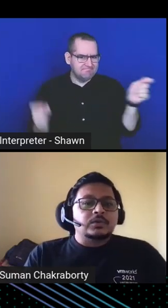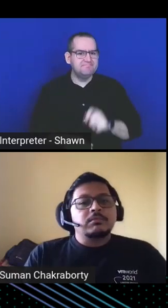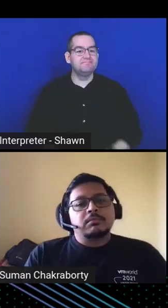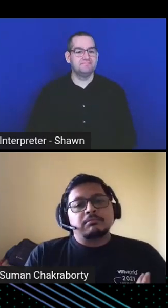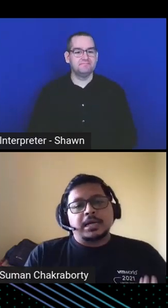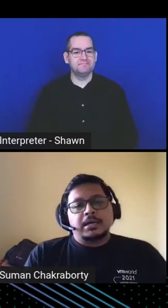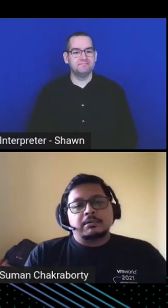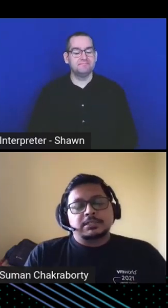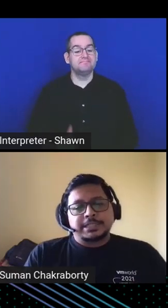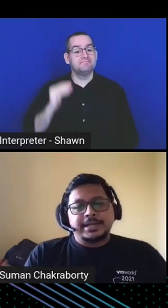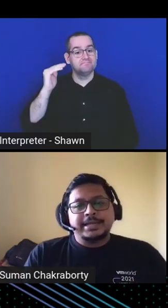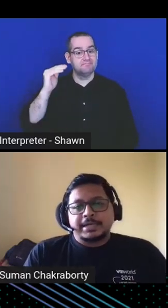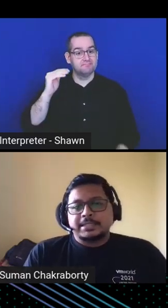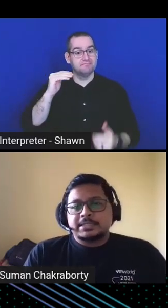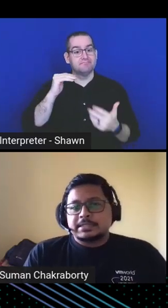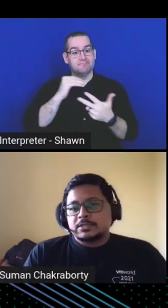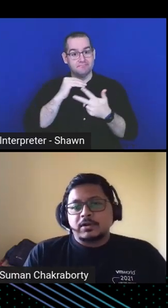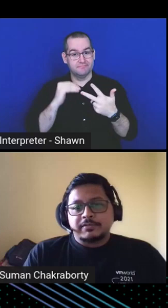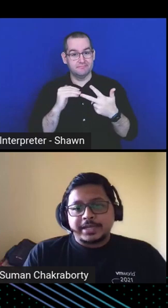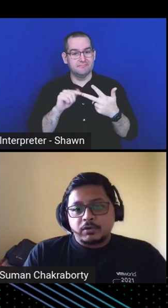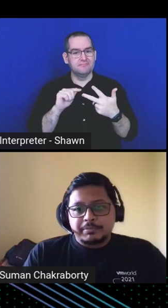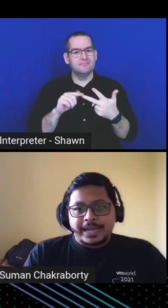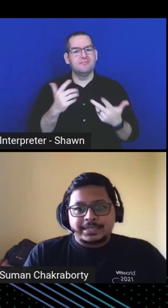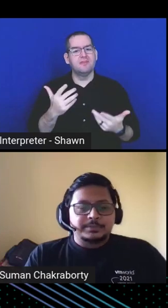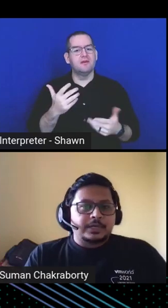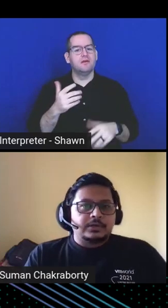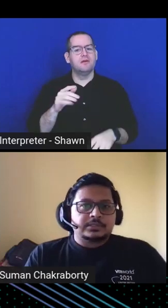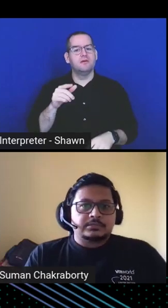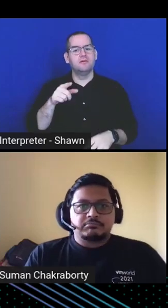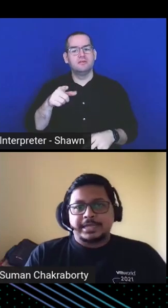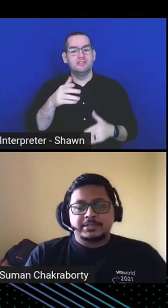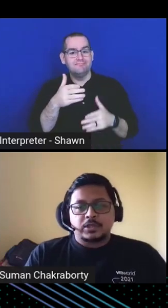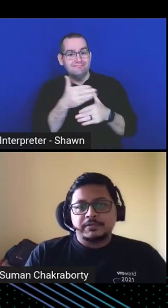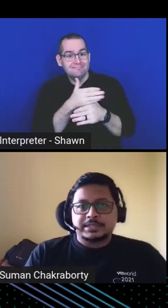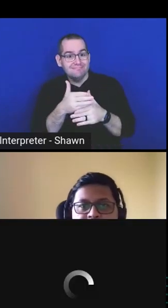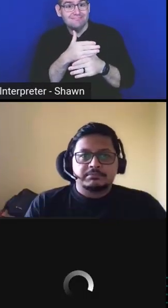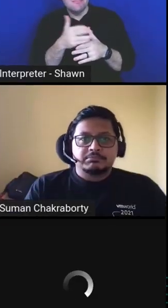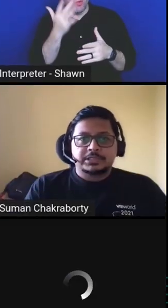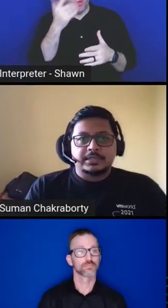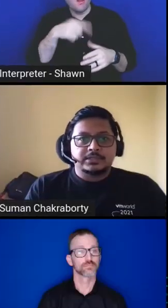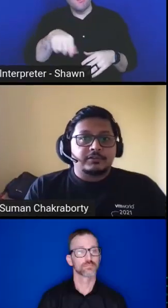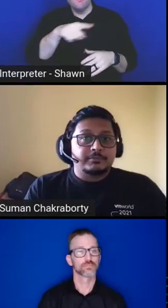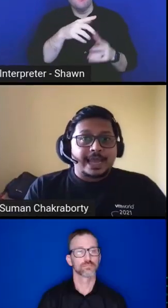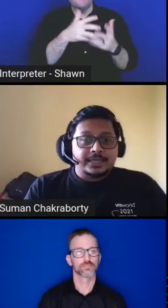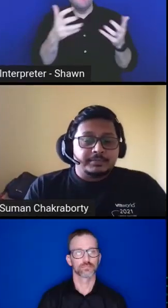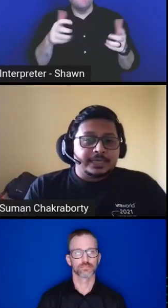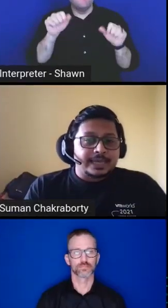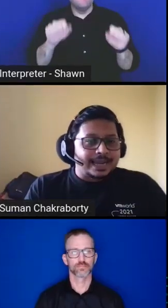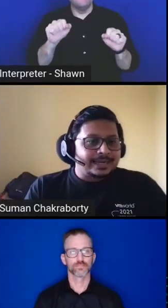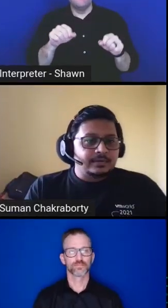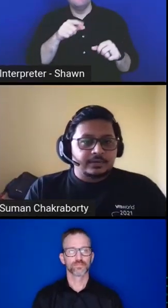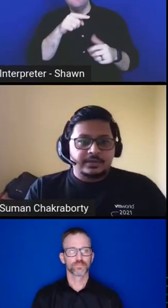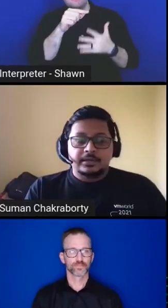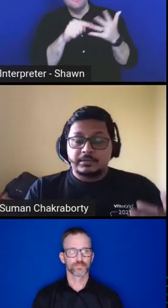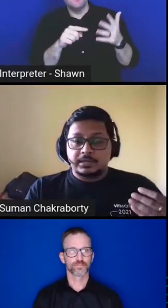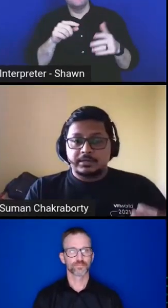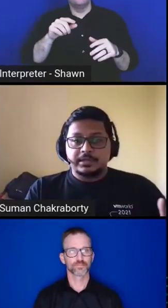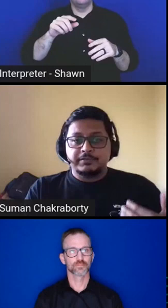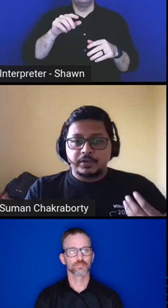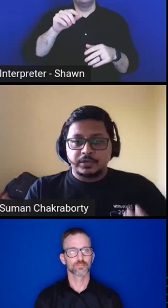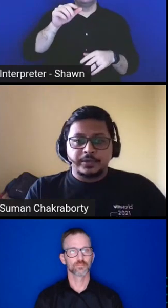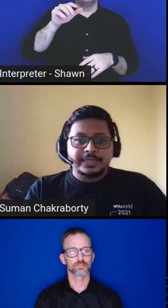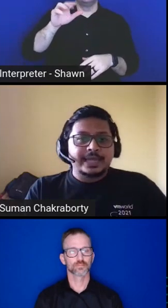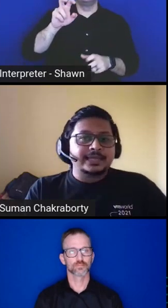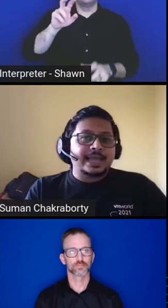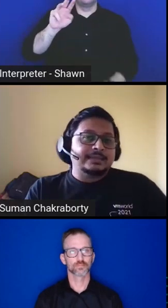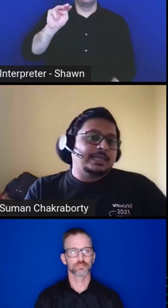Also, sharing credentials is not a very good practice because there is always a chance of man in the middle attack if